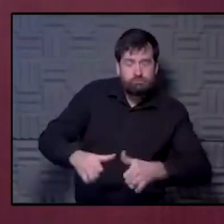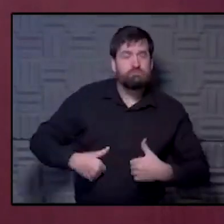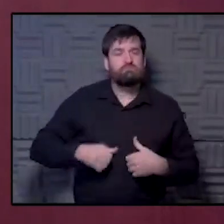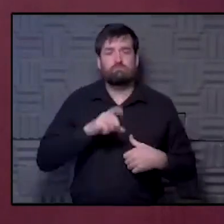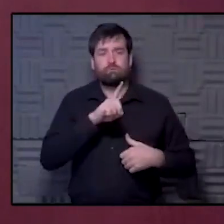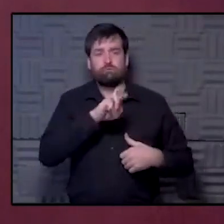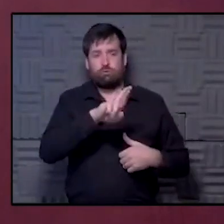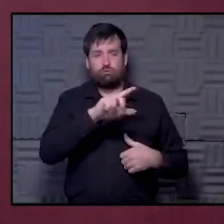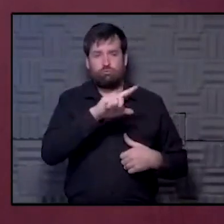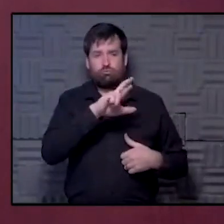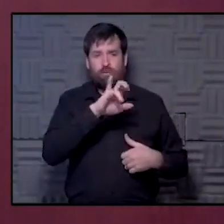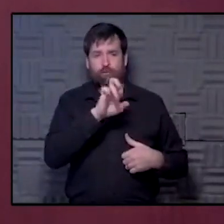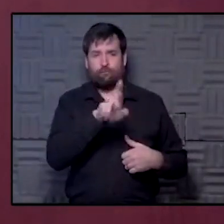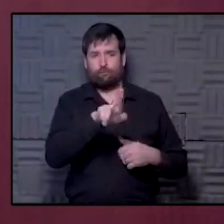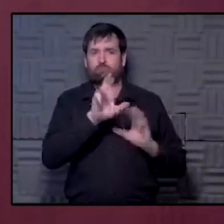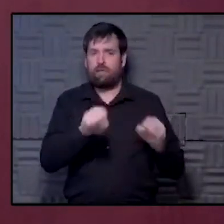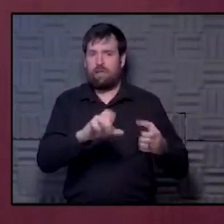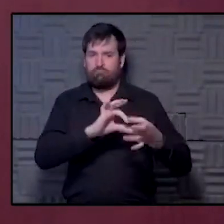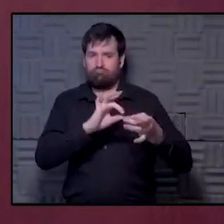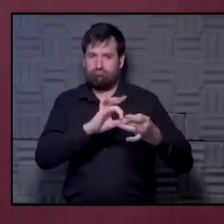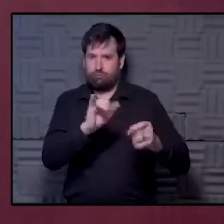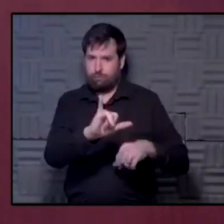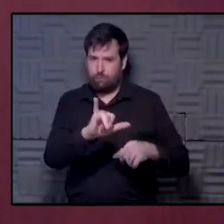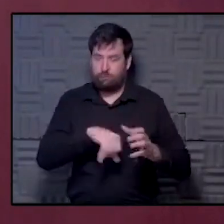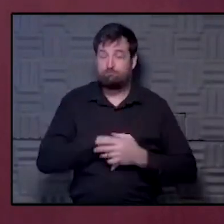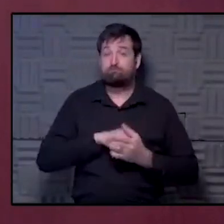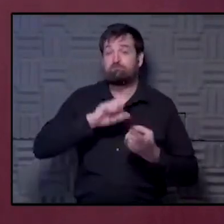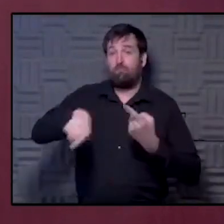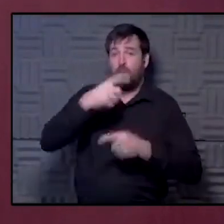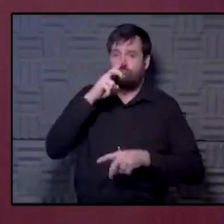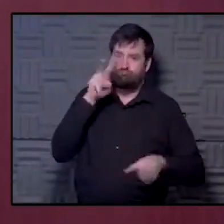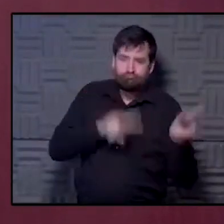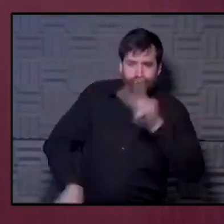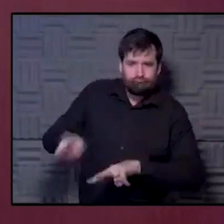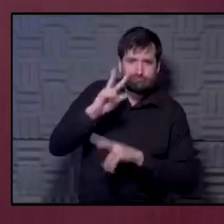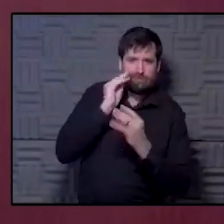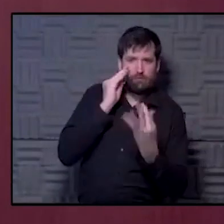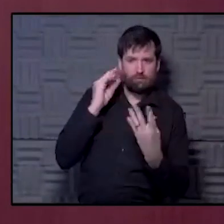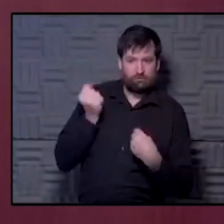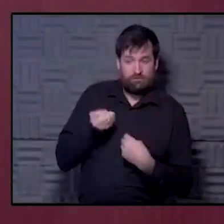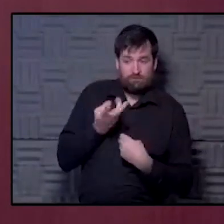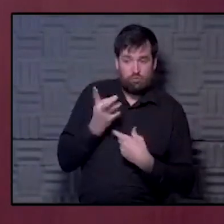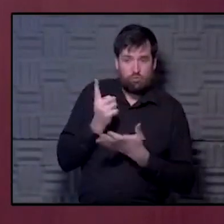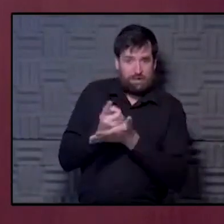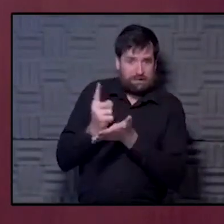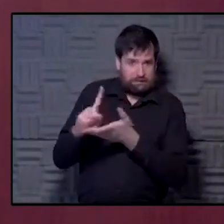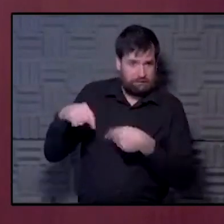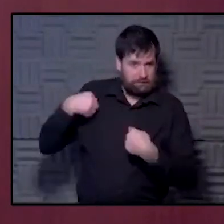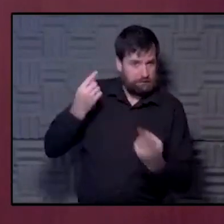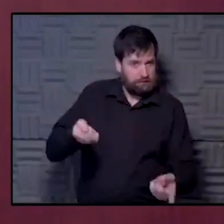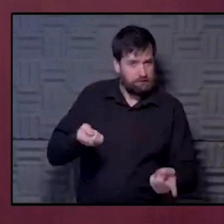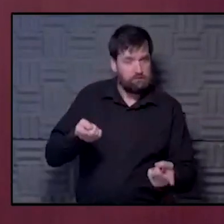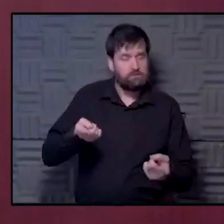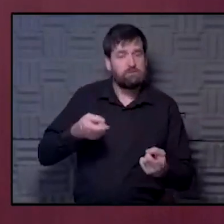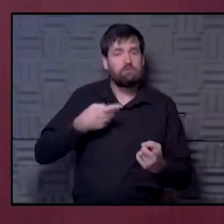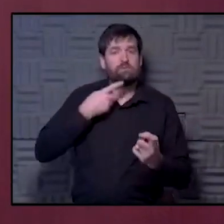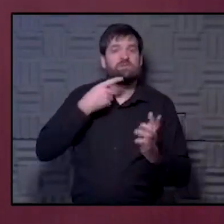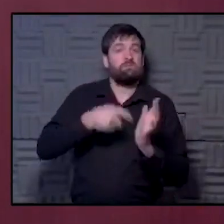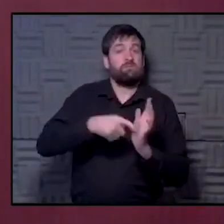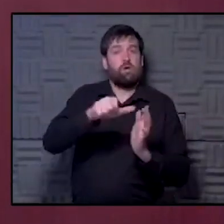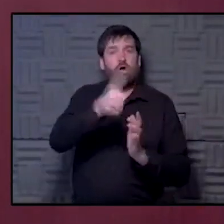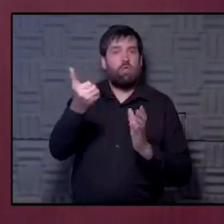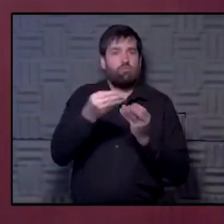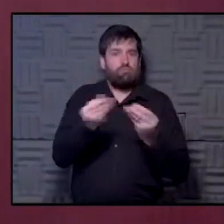Greiner can speak to this, is when you looked at the data over the past several weeks, we saw that there were other